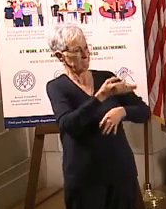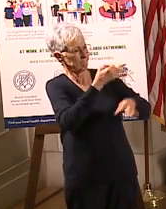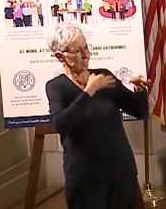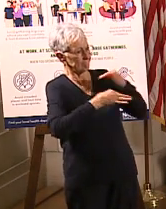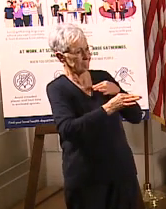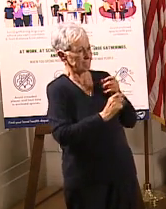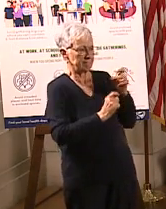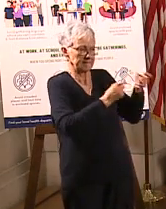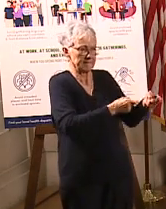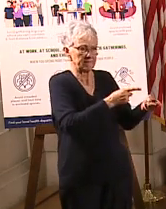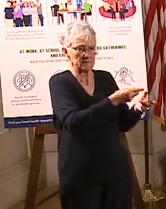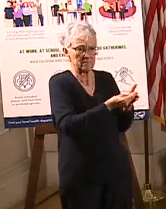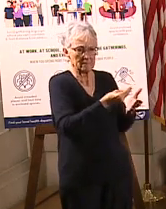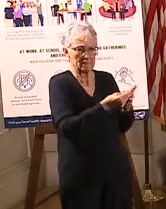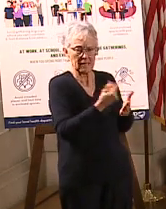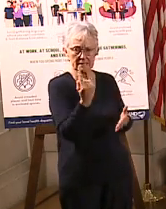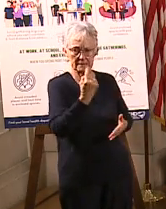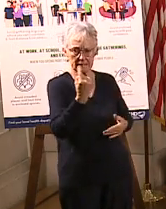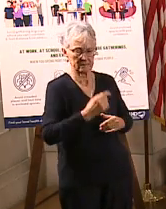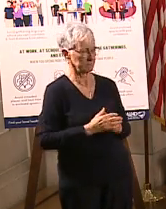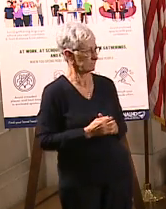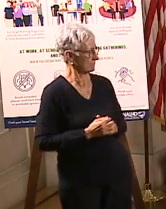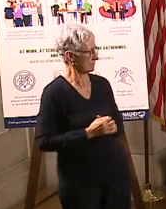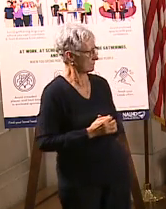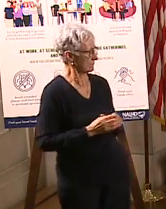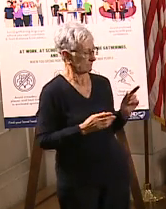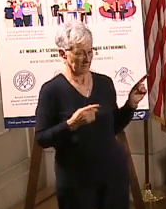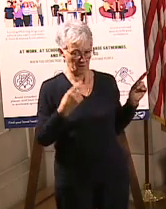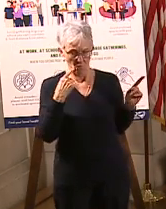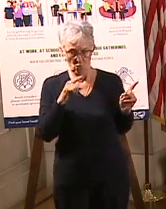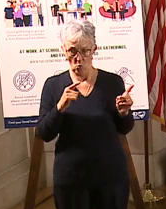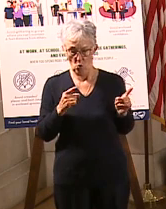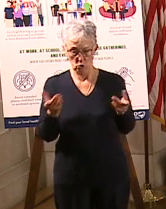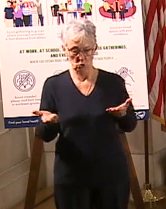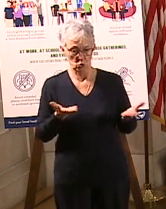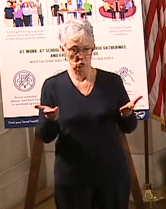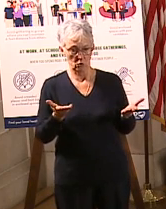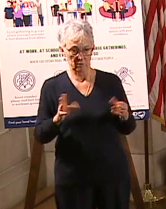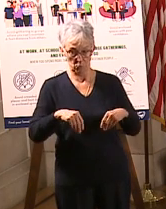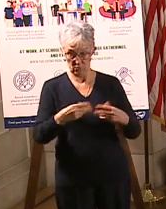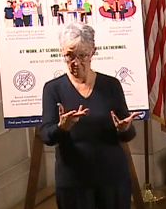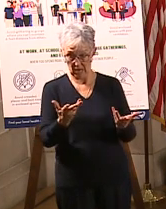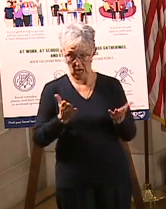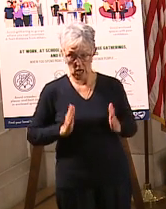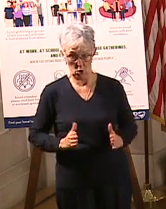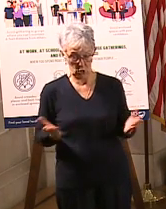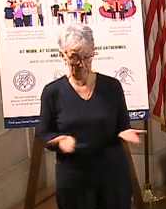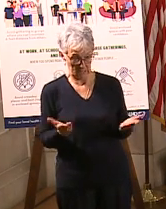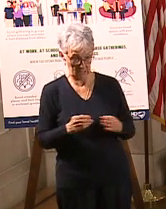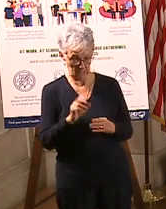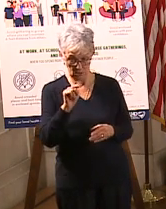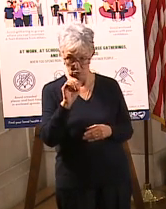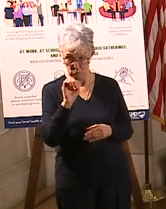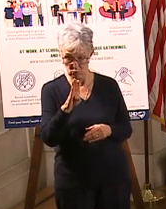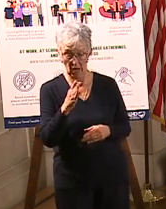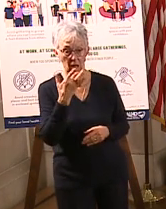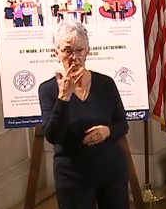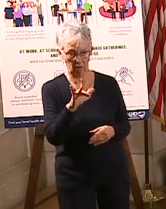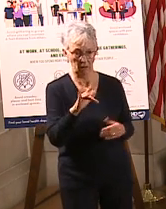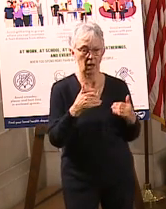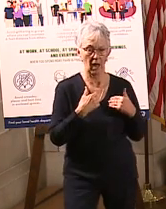I'd say, as to service providers in Nebraska, we're fortunate in the fact that we have several